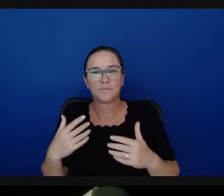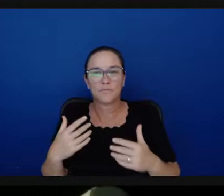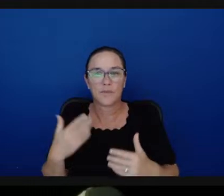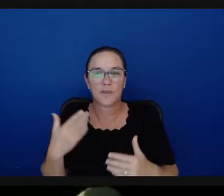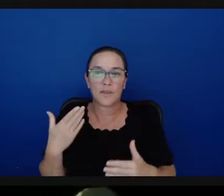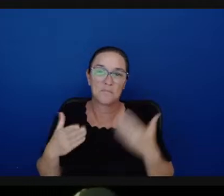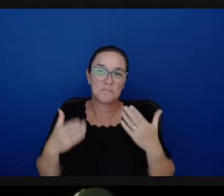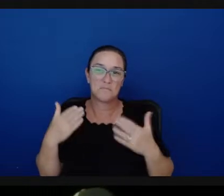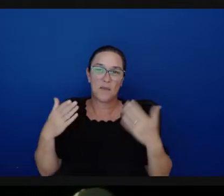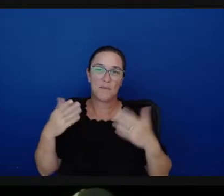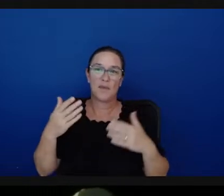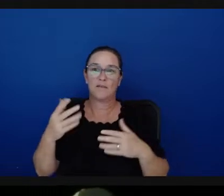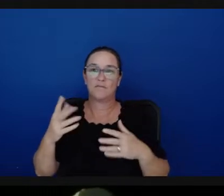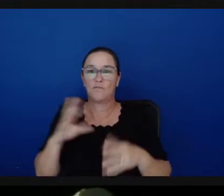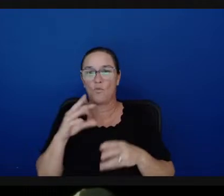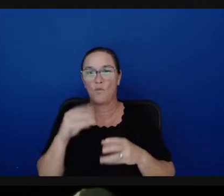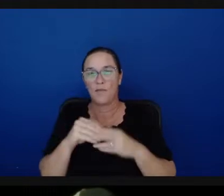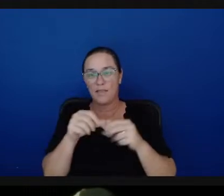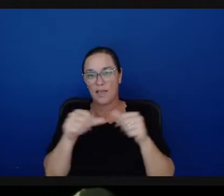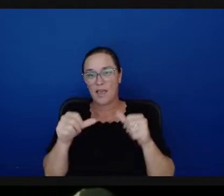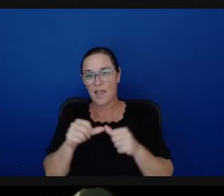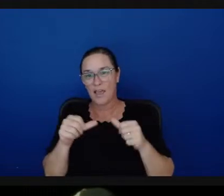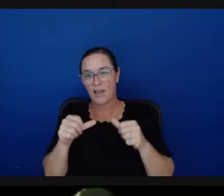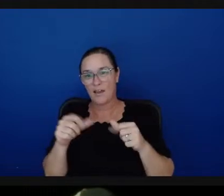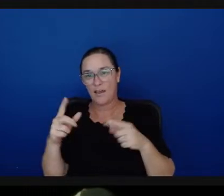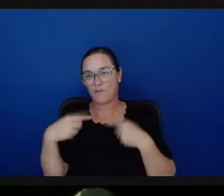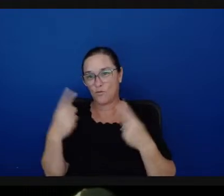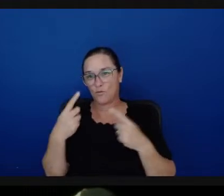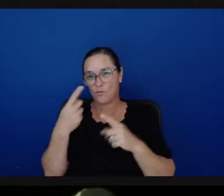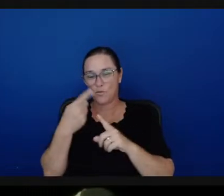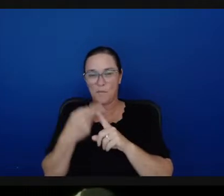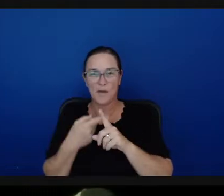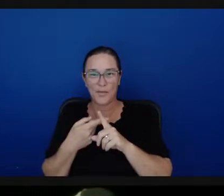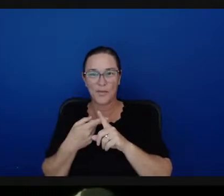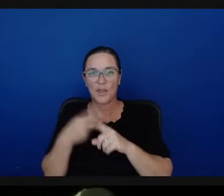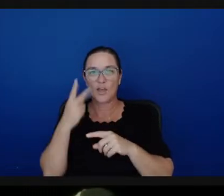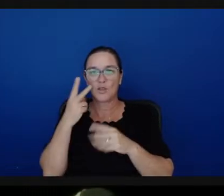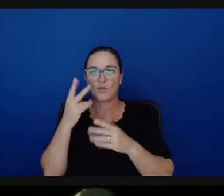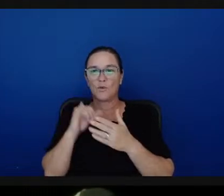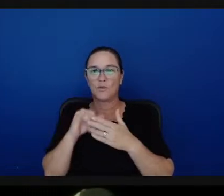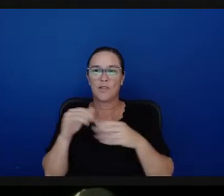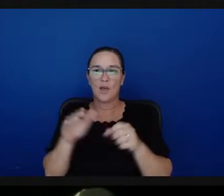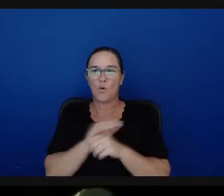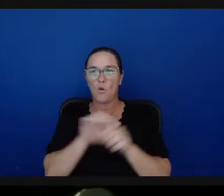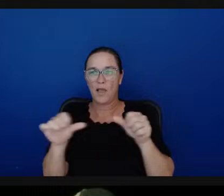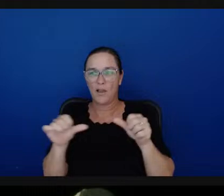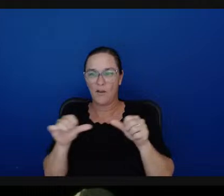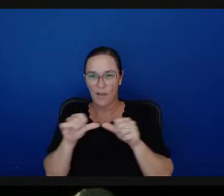last month, is a likely possibility, because you see this whole area injecting.